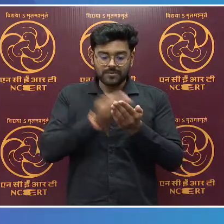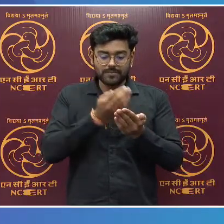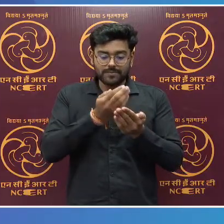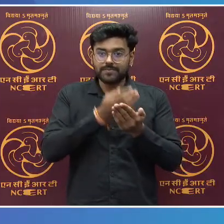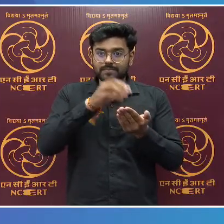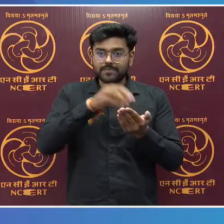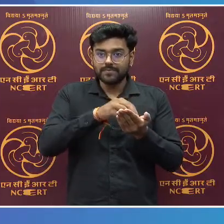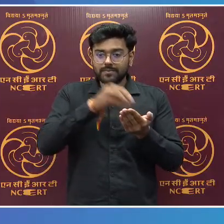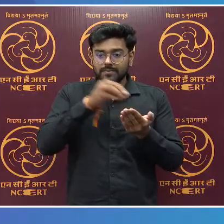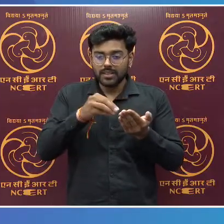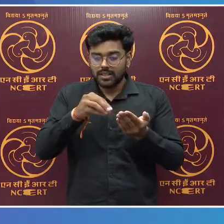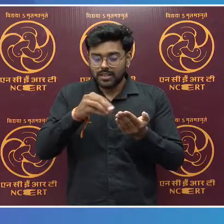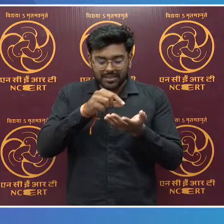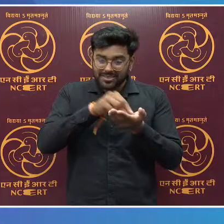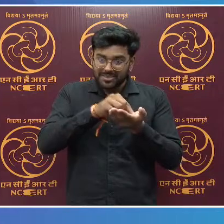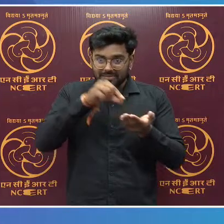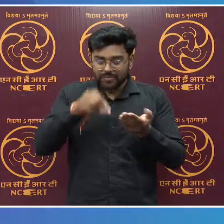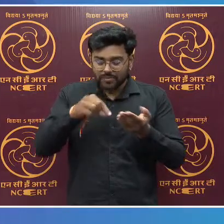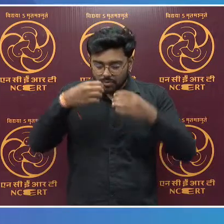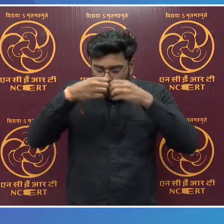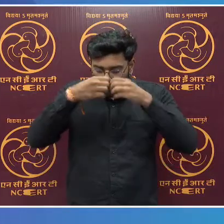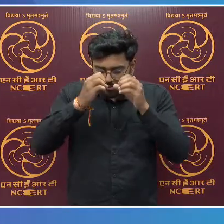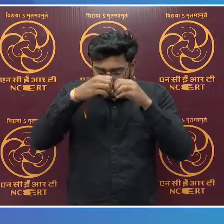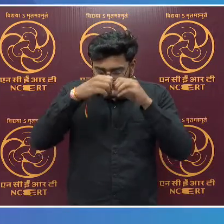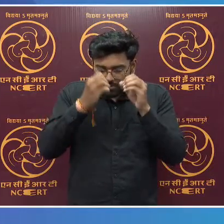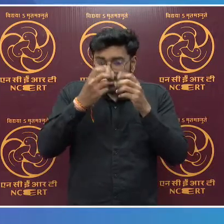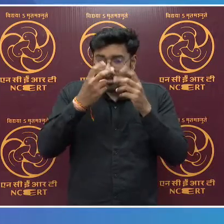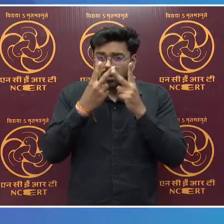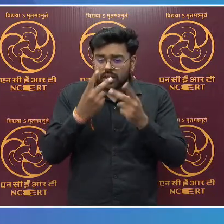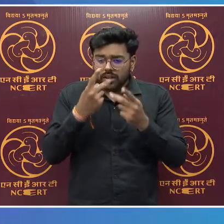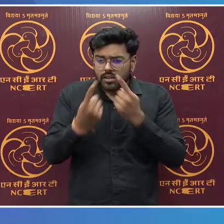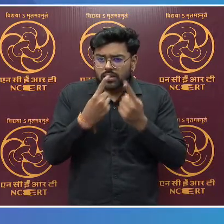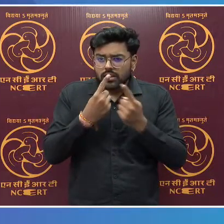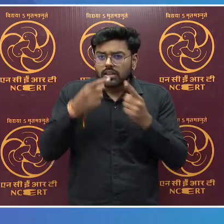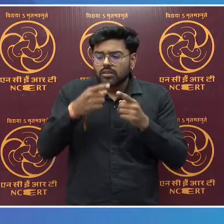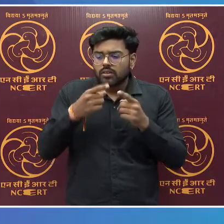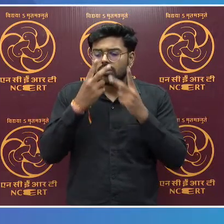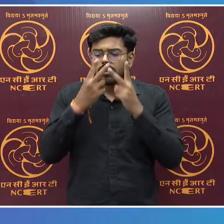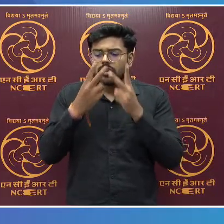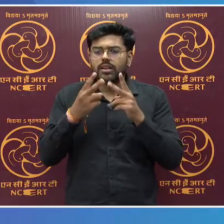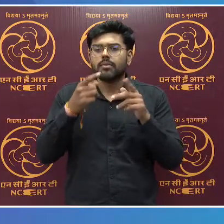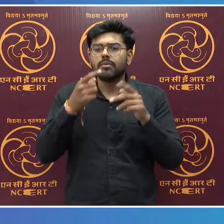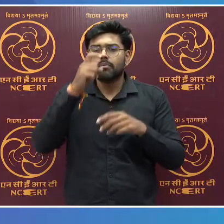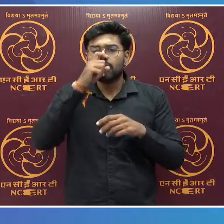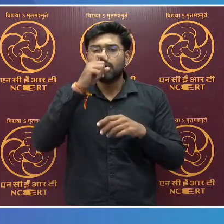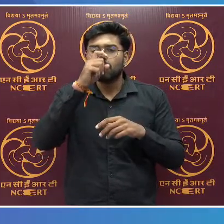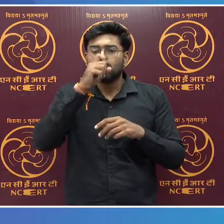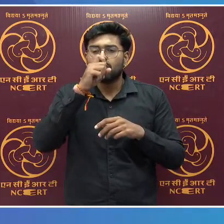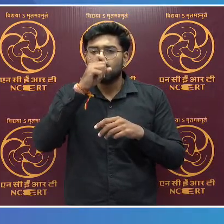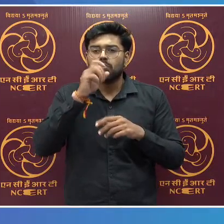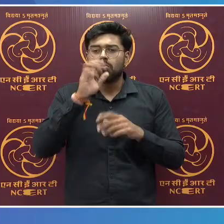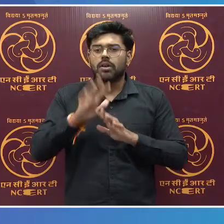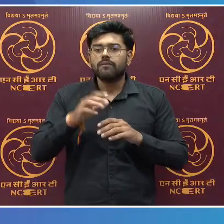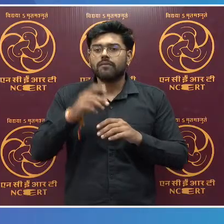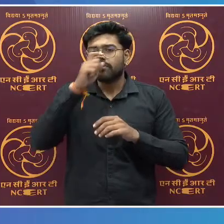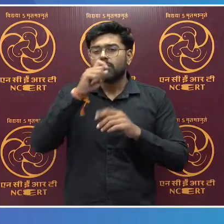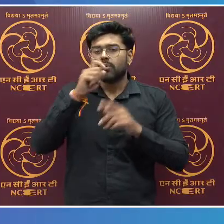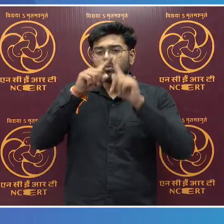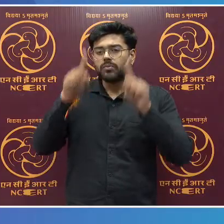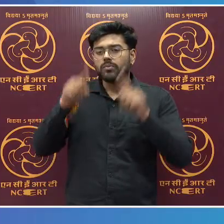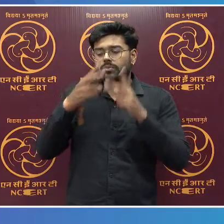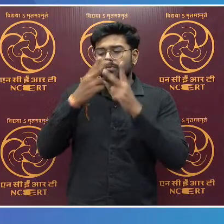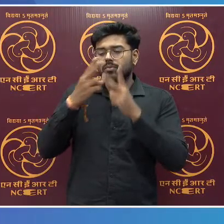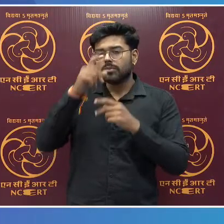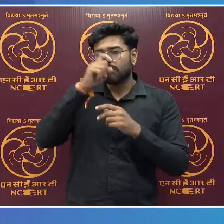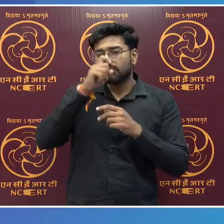under the microscope, now what will observe? These structures, see blue color structures which are there on the screen, that is